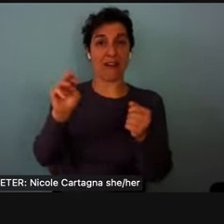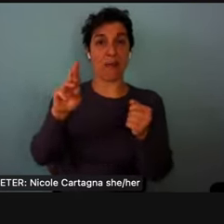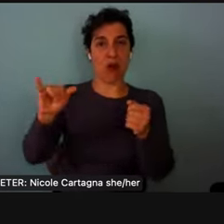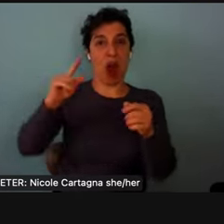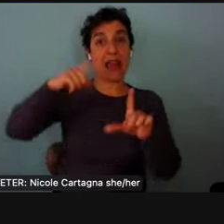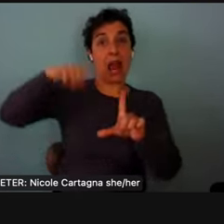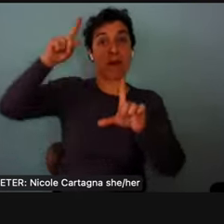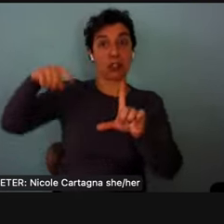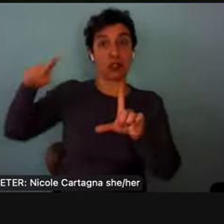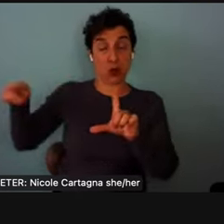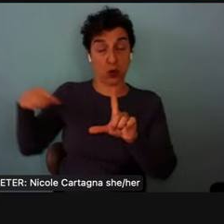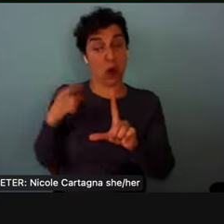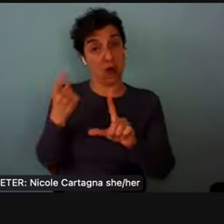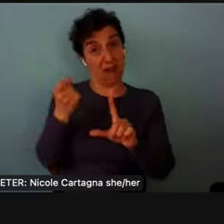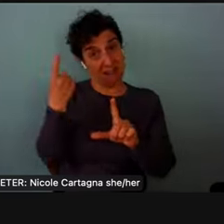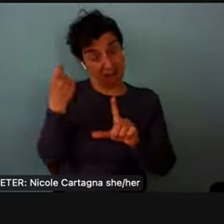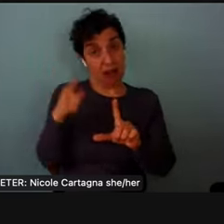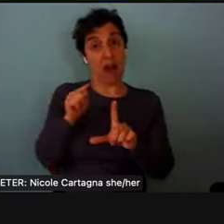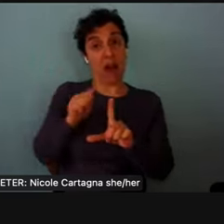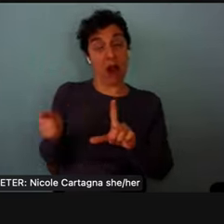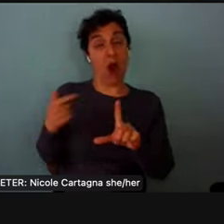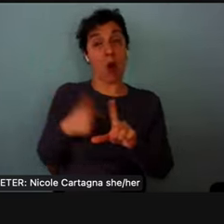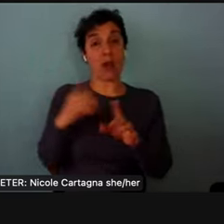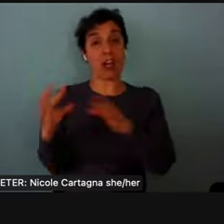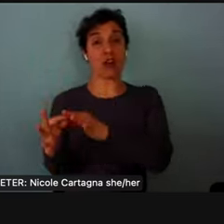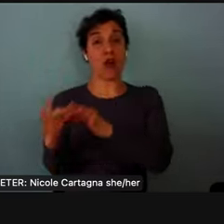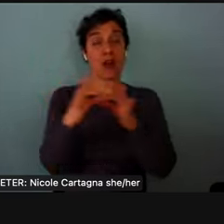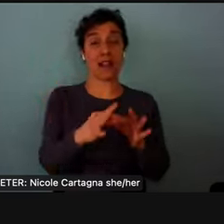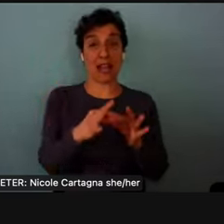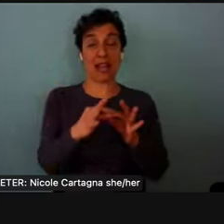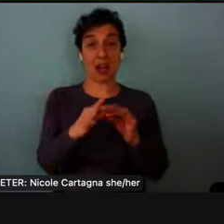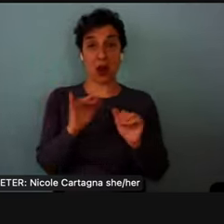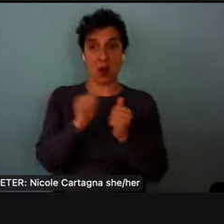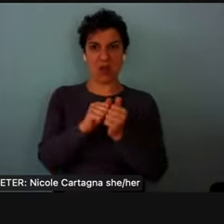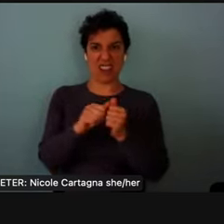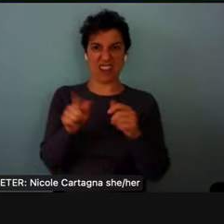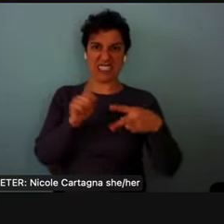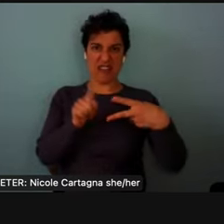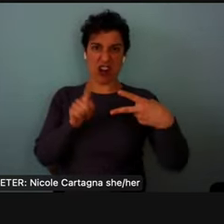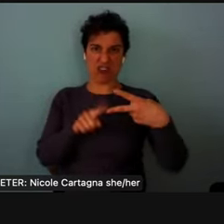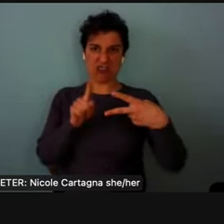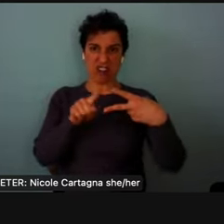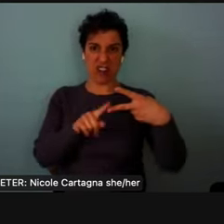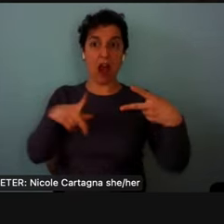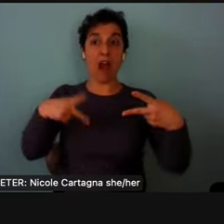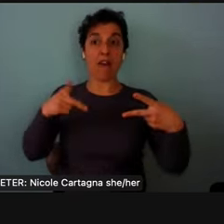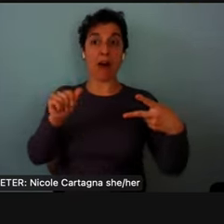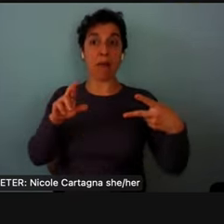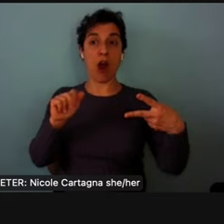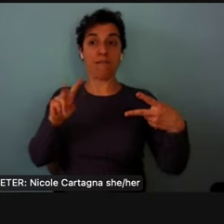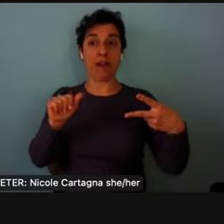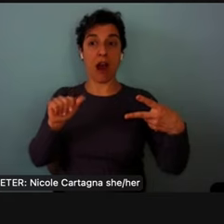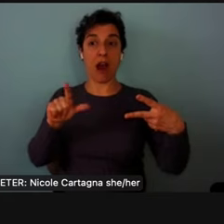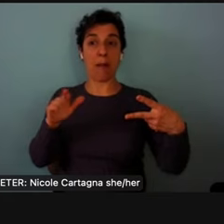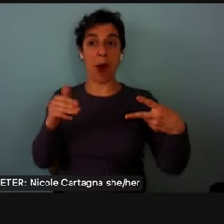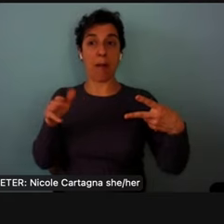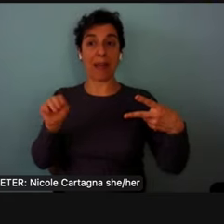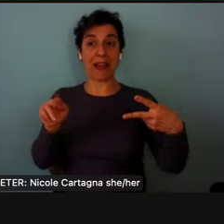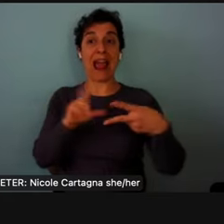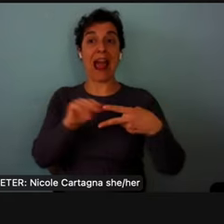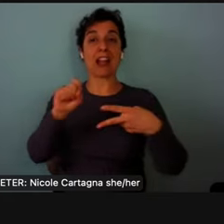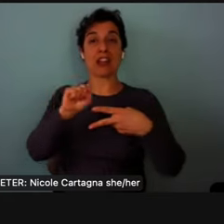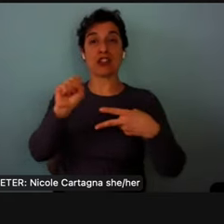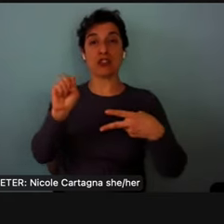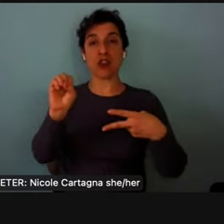note is that even though we correlate with the differential expression of parvalbumin and somatostatin interneurons,